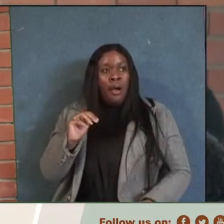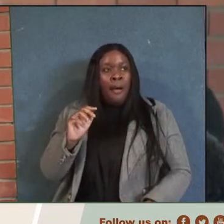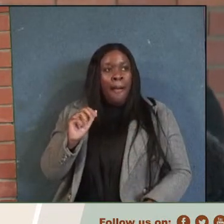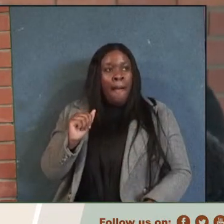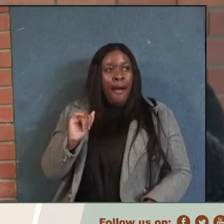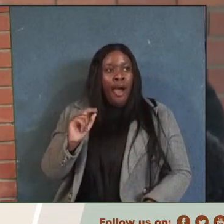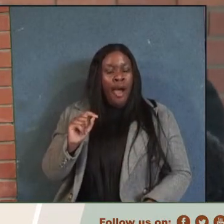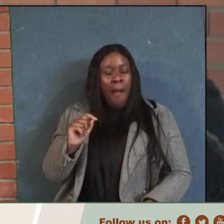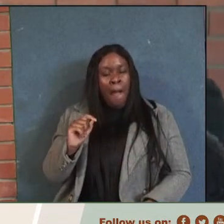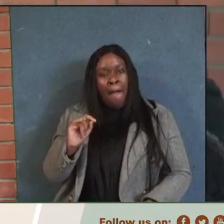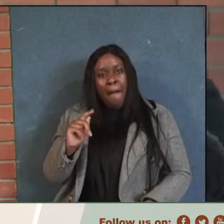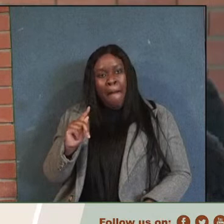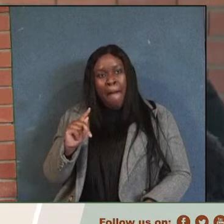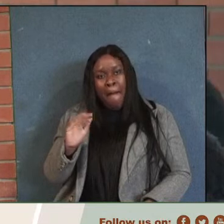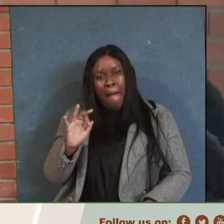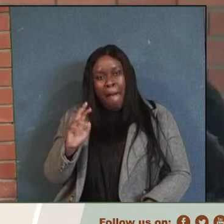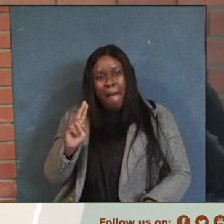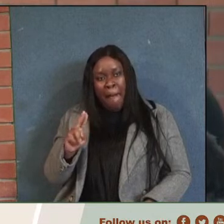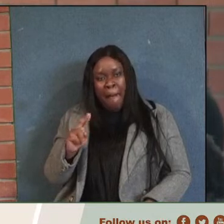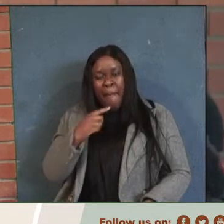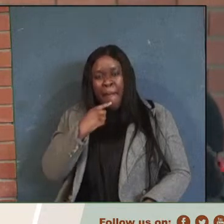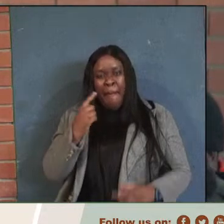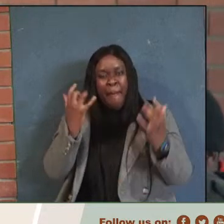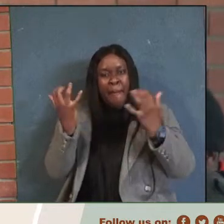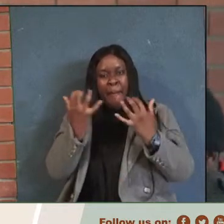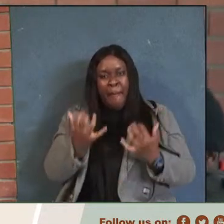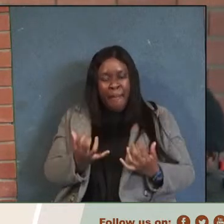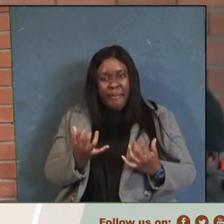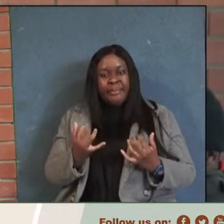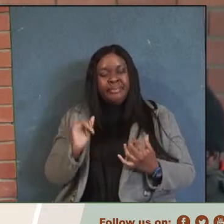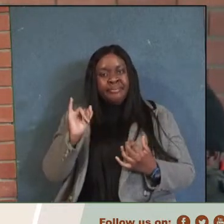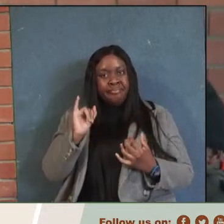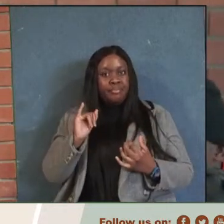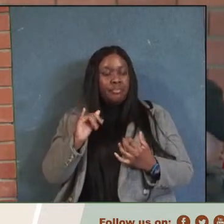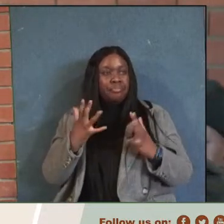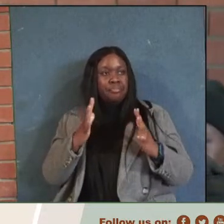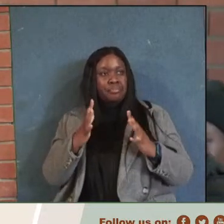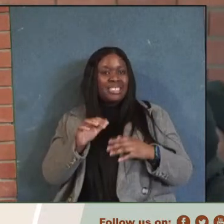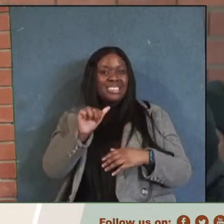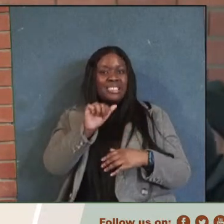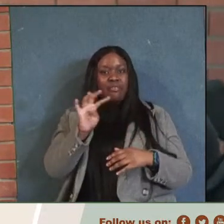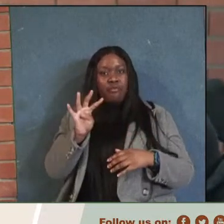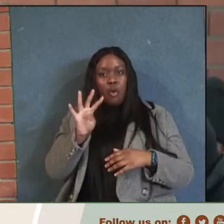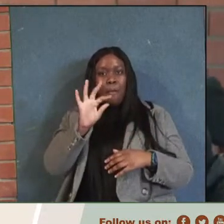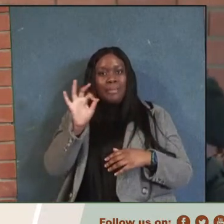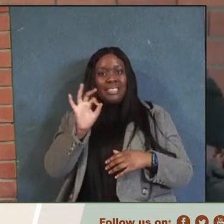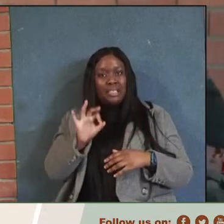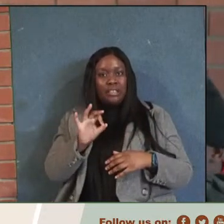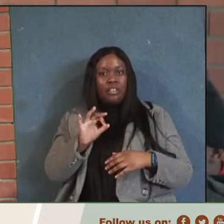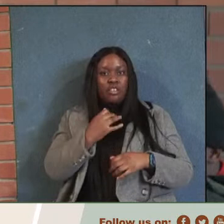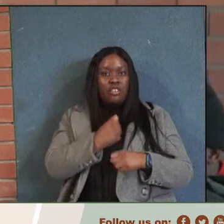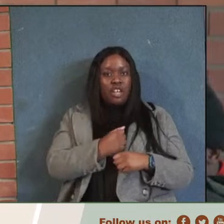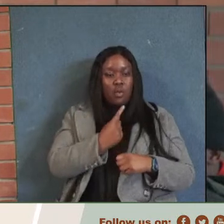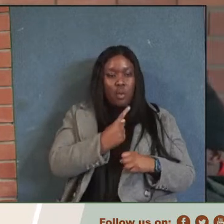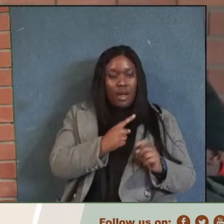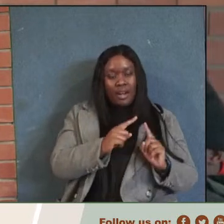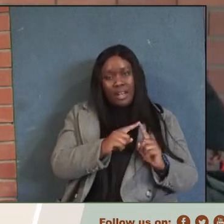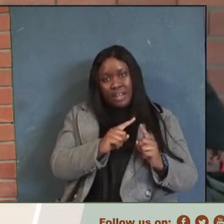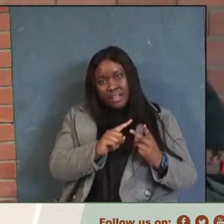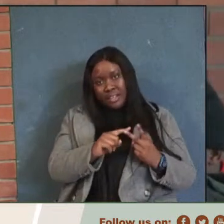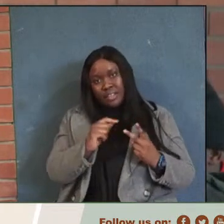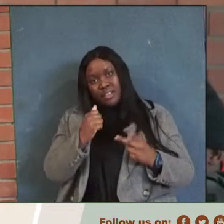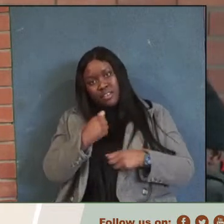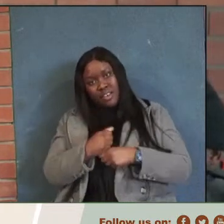Maitifu elaborated on the statistical issue where only 64% of grades 1 and 8 learners were submitted